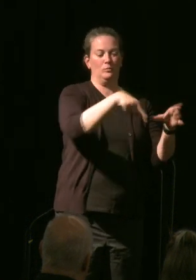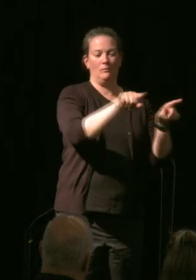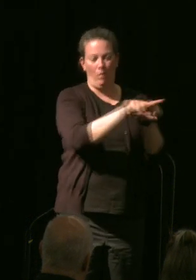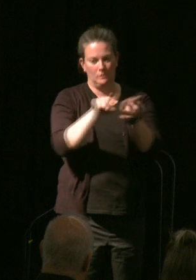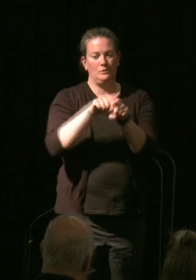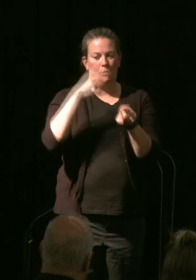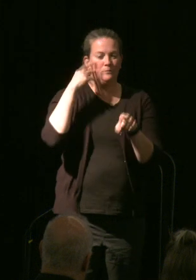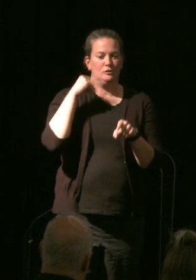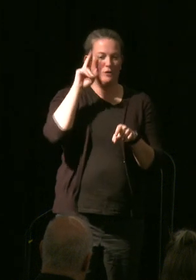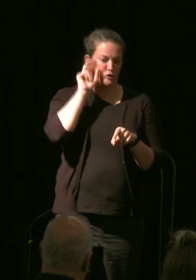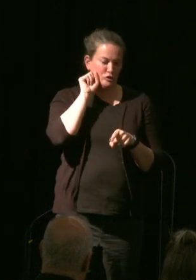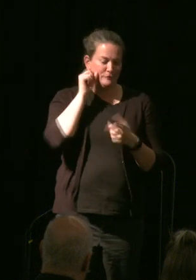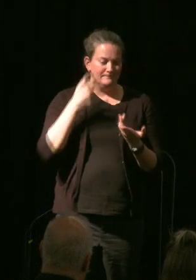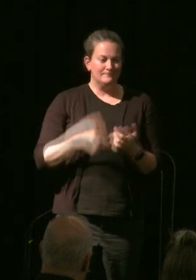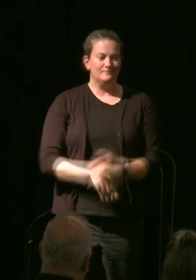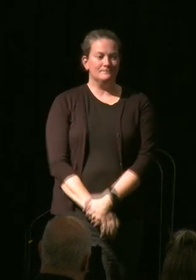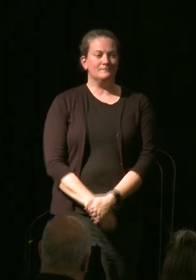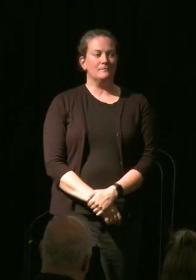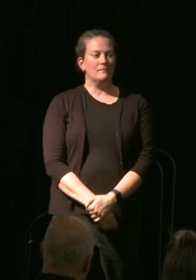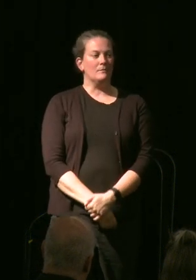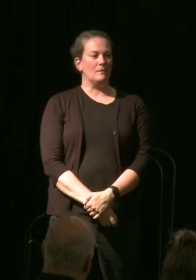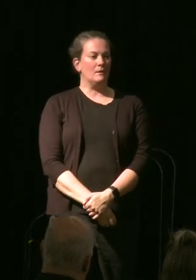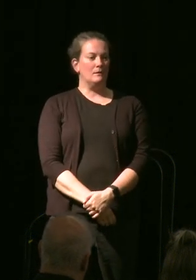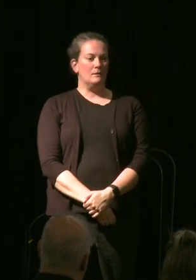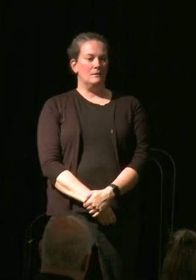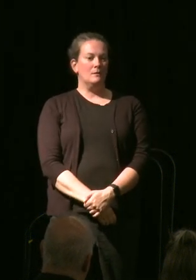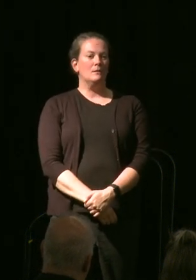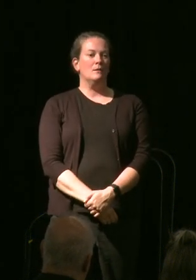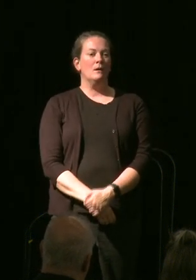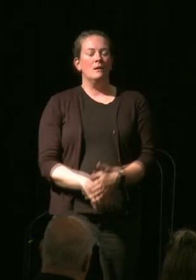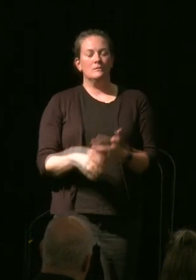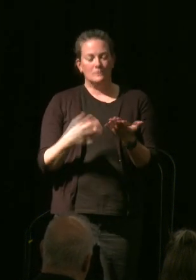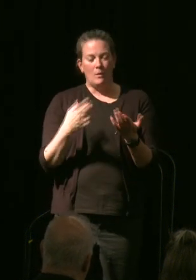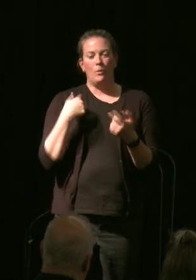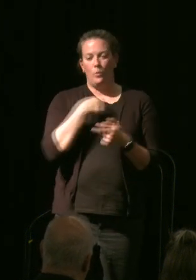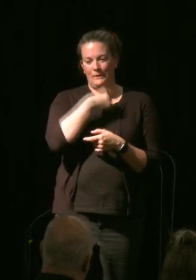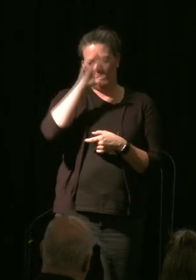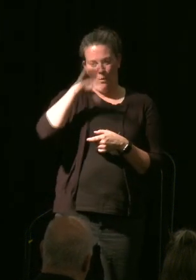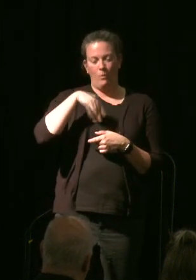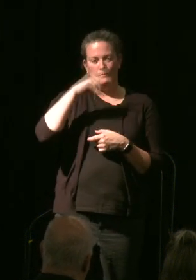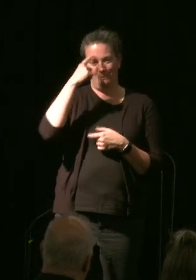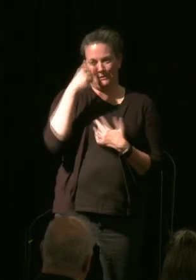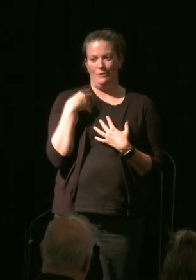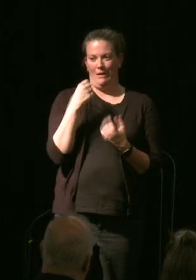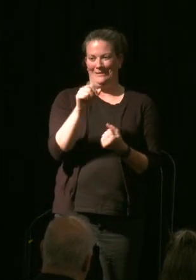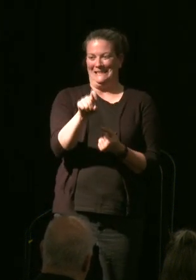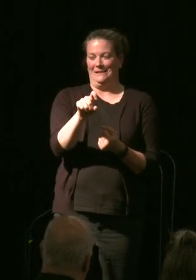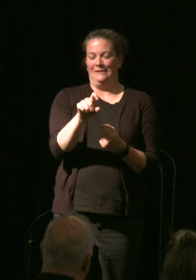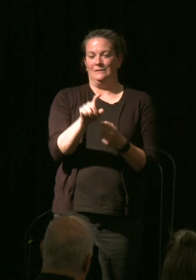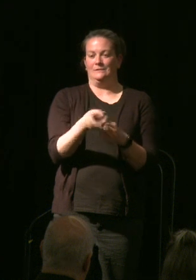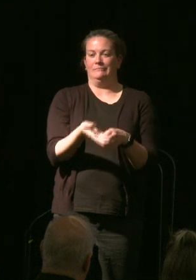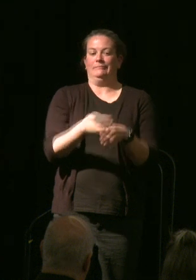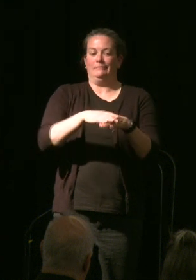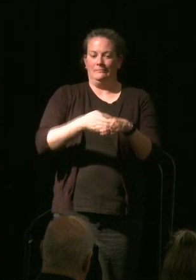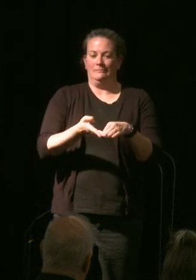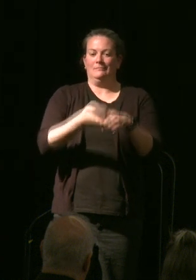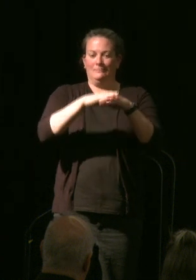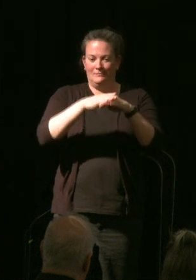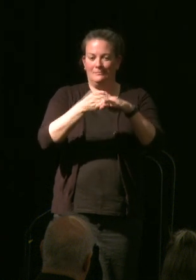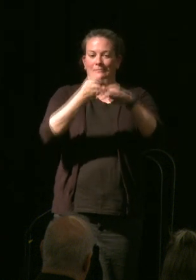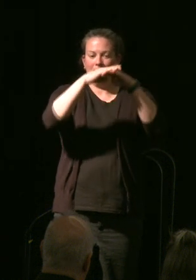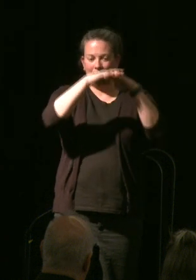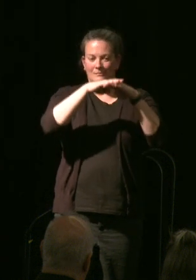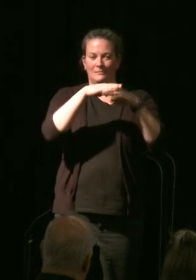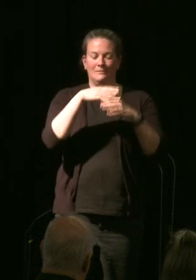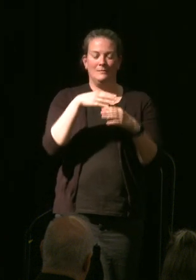health needs continue to grow, as we all know. I think COVID really put mental health on the map. And I